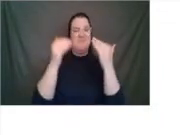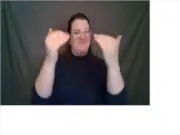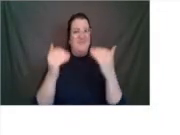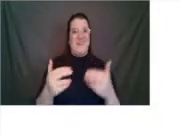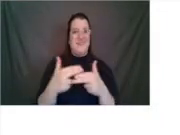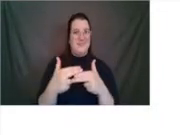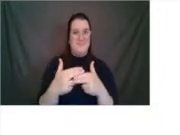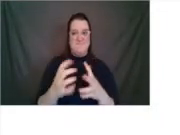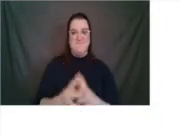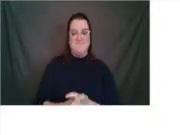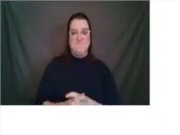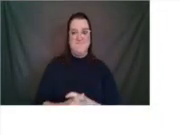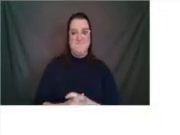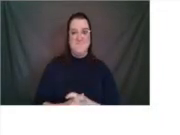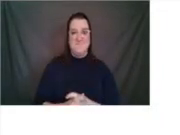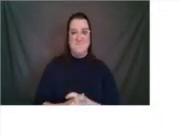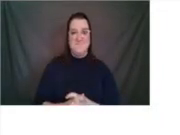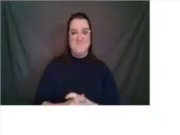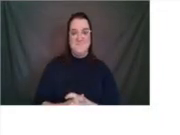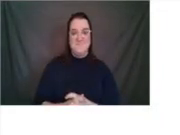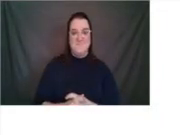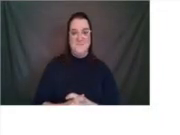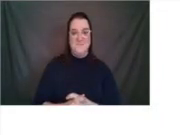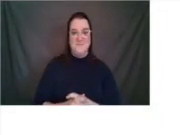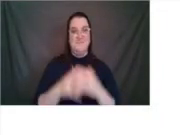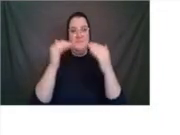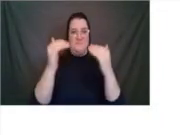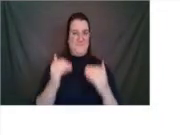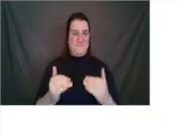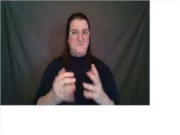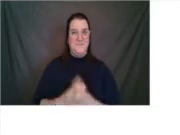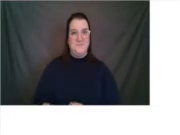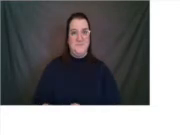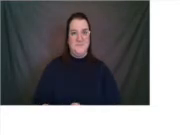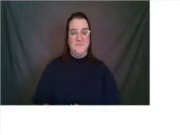These are certain disclosures that we had to make, so we'll just go to the next slide.